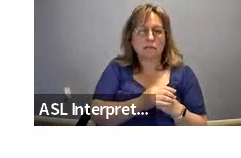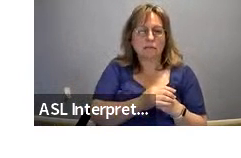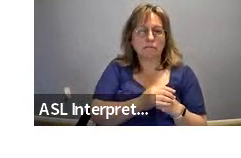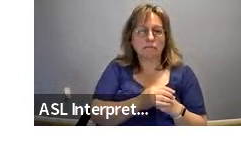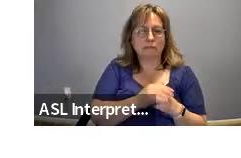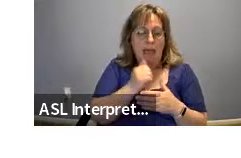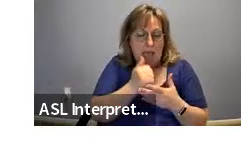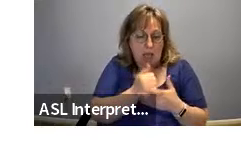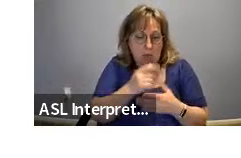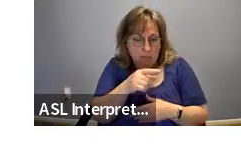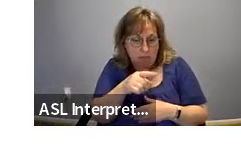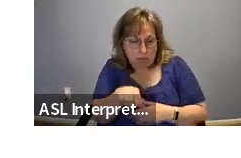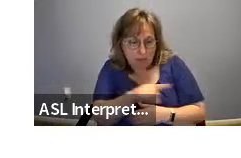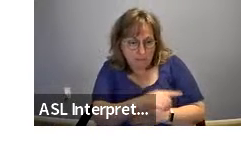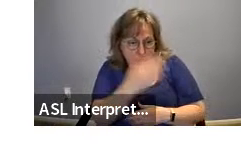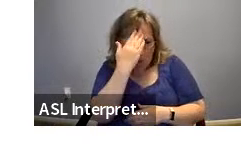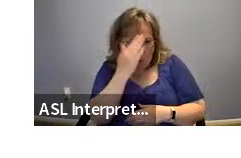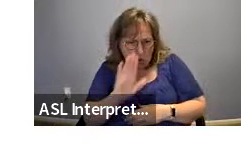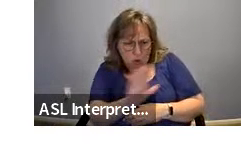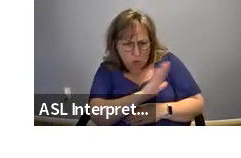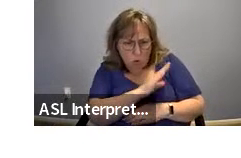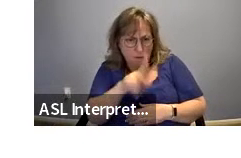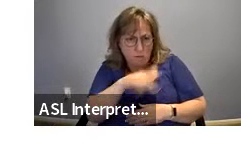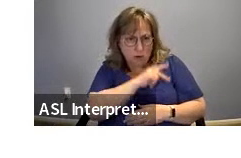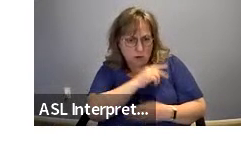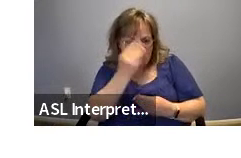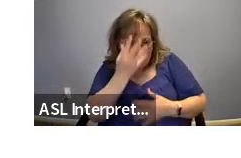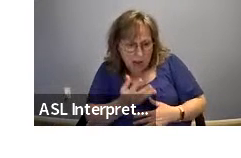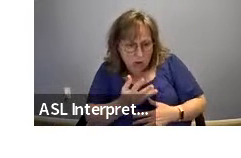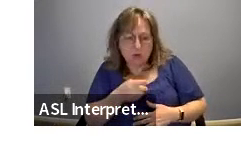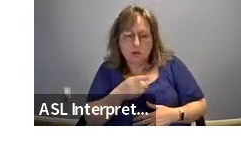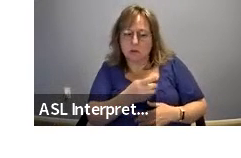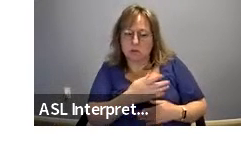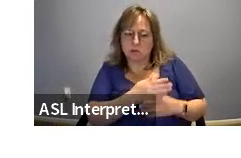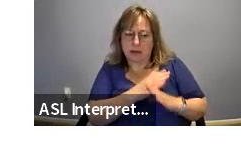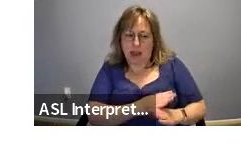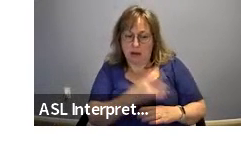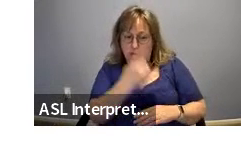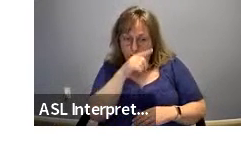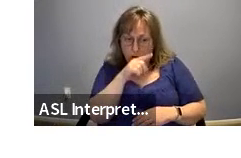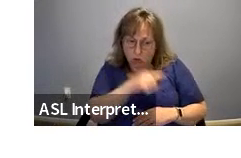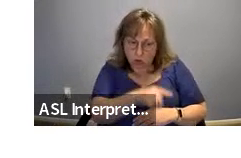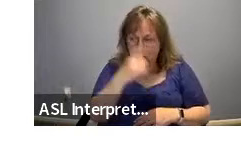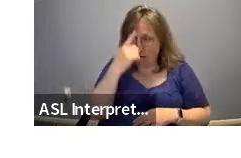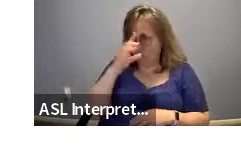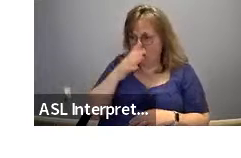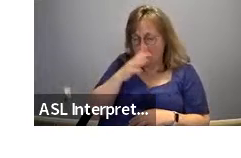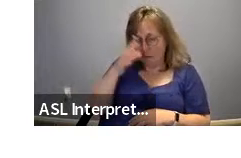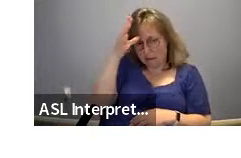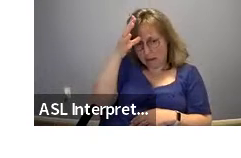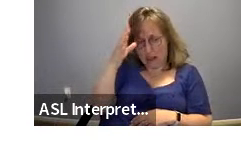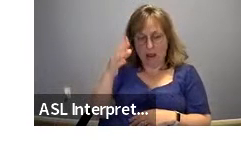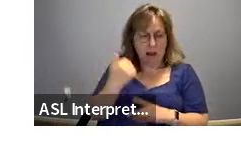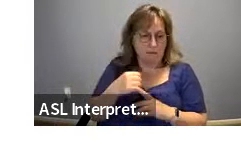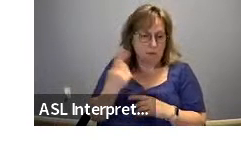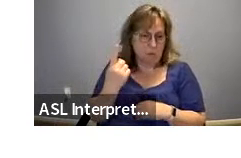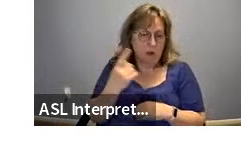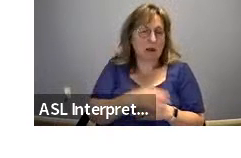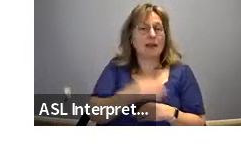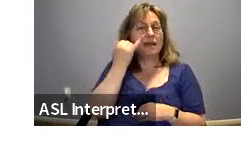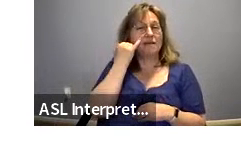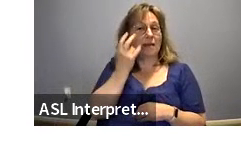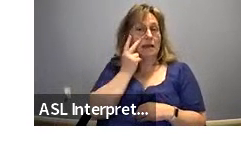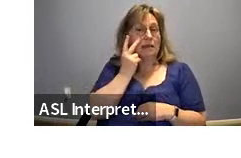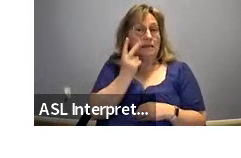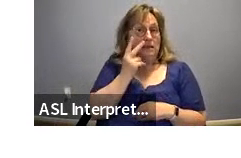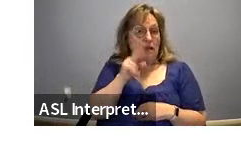information is important to you and to your parents and everybody else. If they see personal